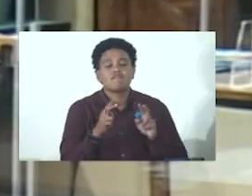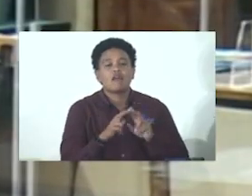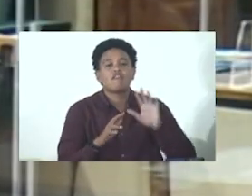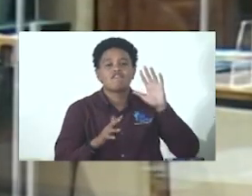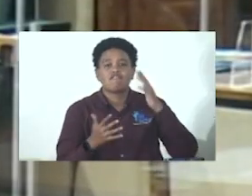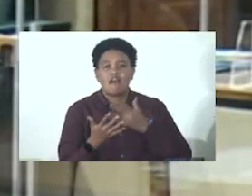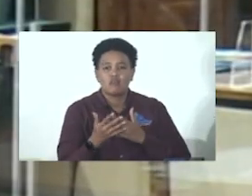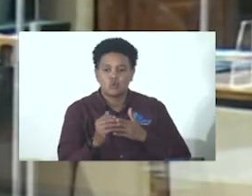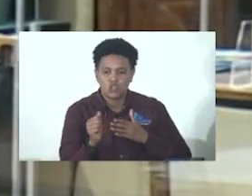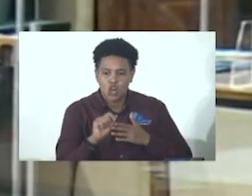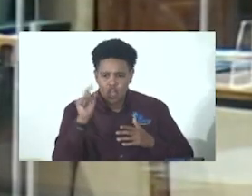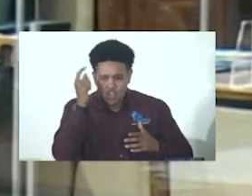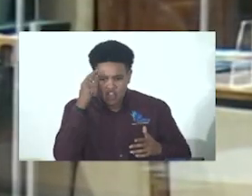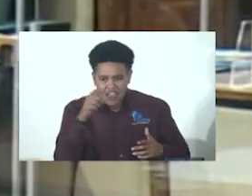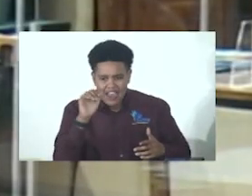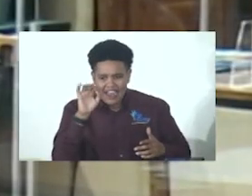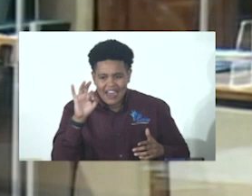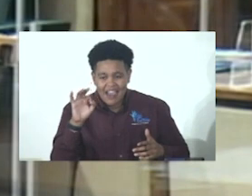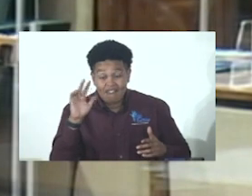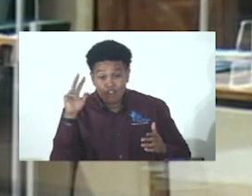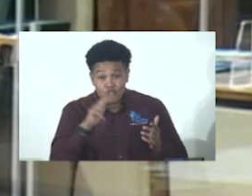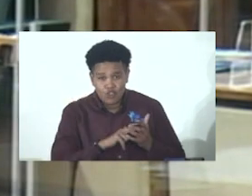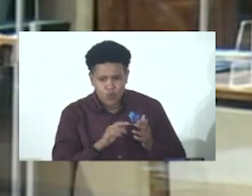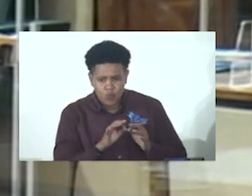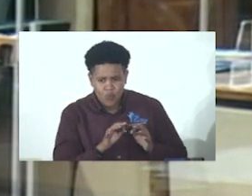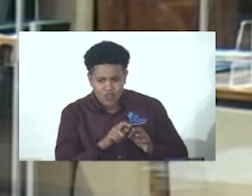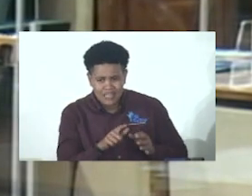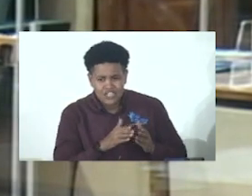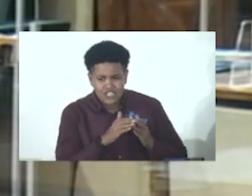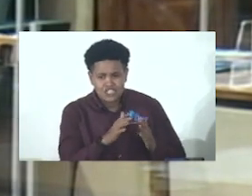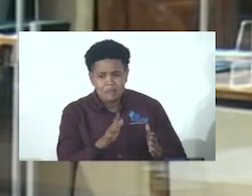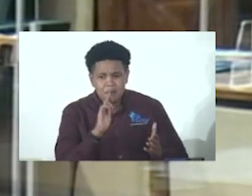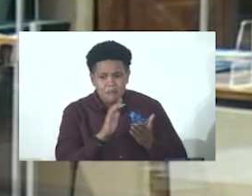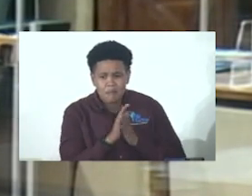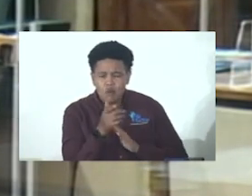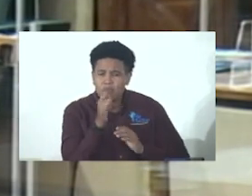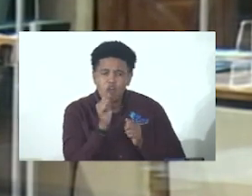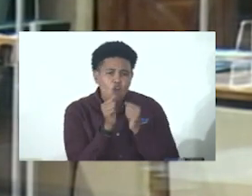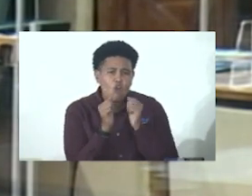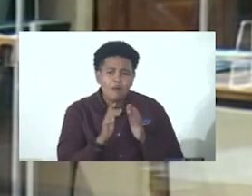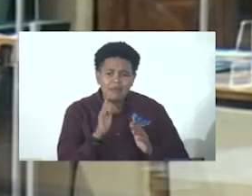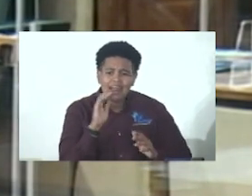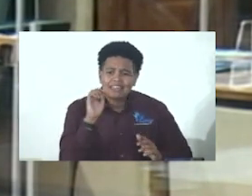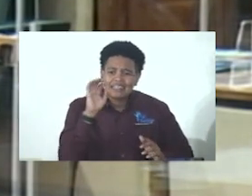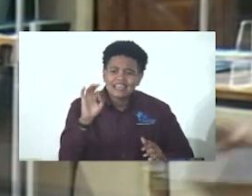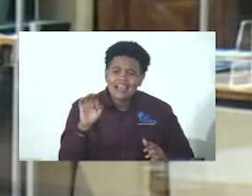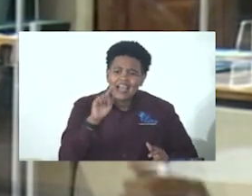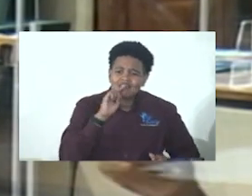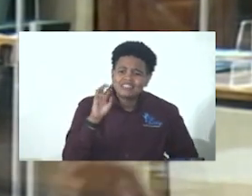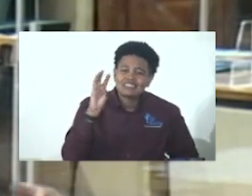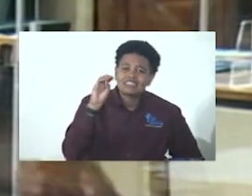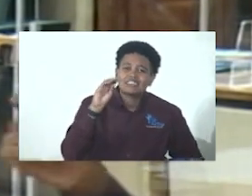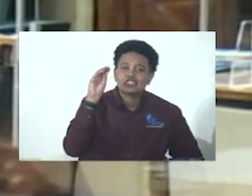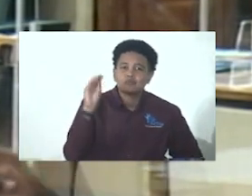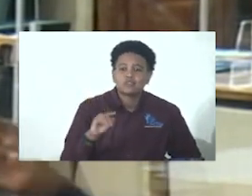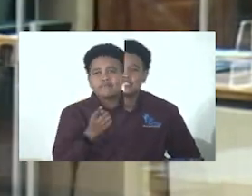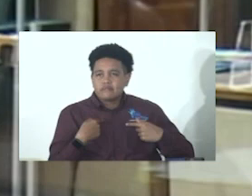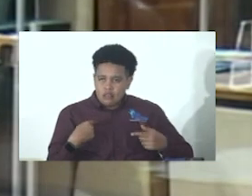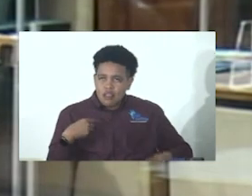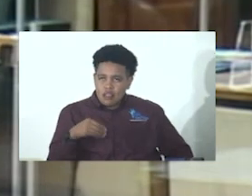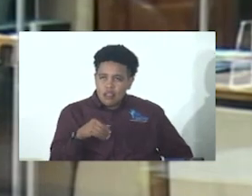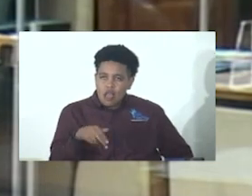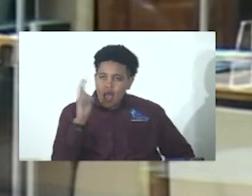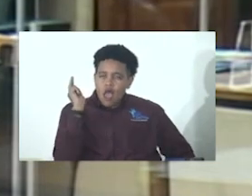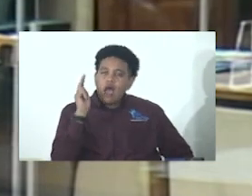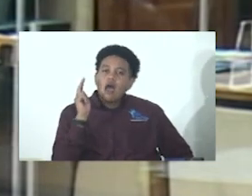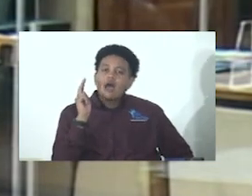$5,000 and the government levies a CAF of $3,000, that shipment becomes uncompetitive as the CAF is 60% of the value of the